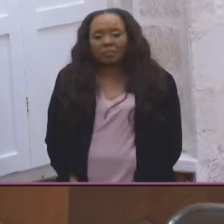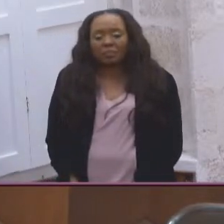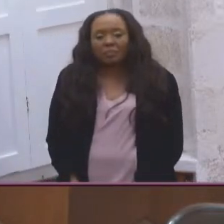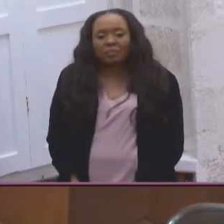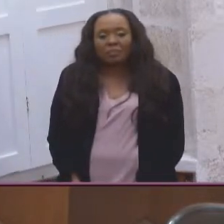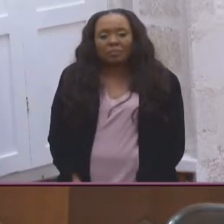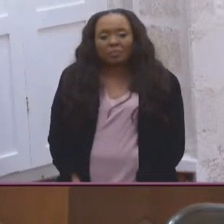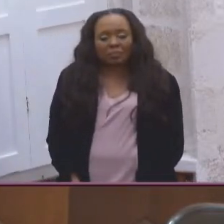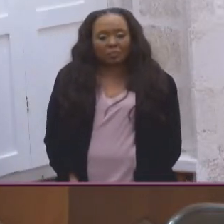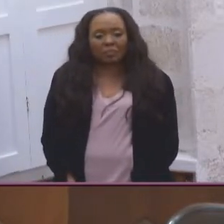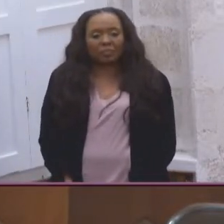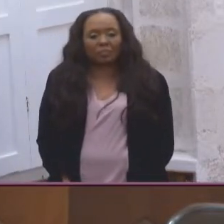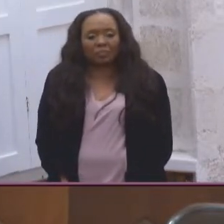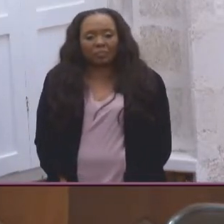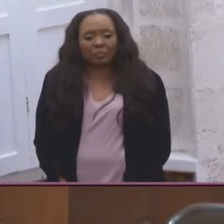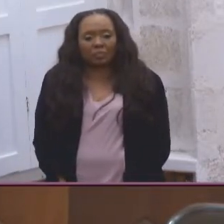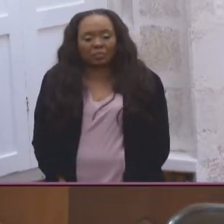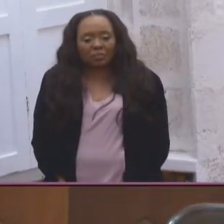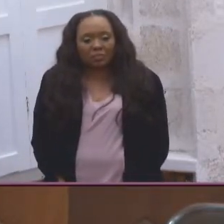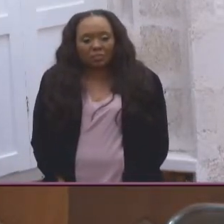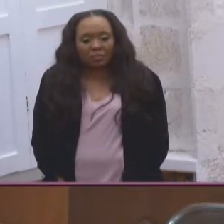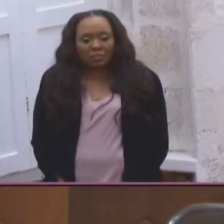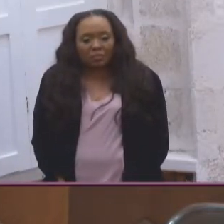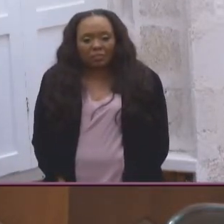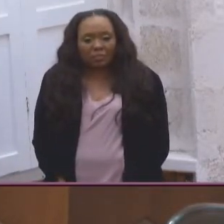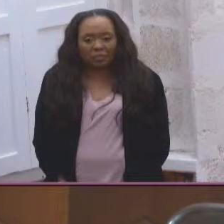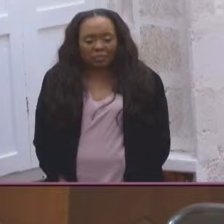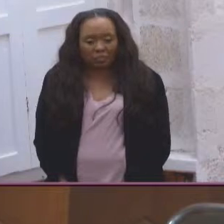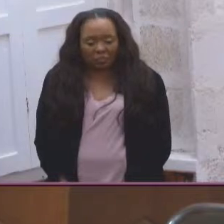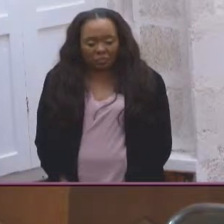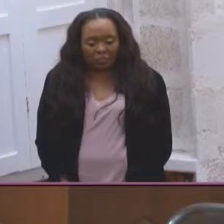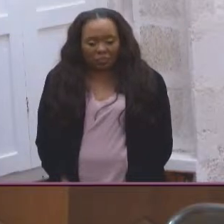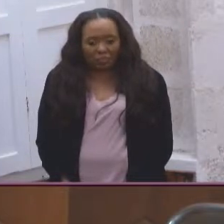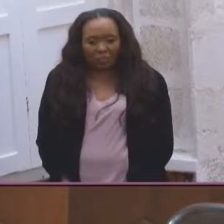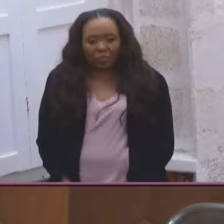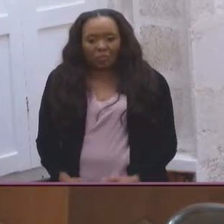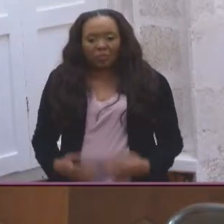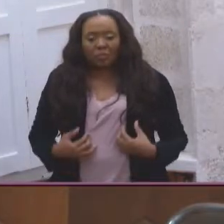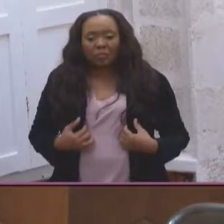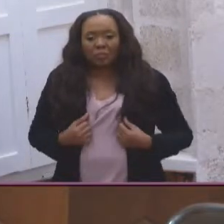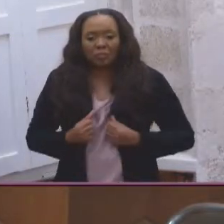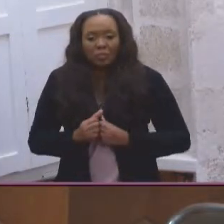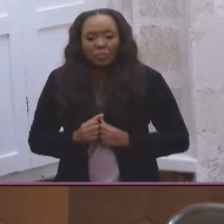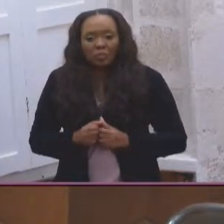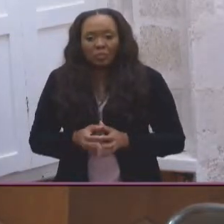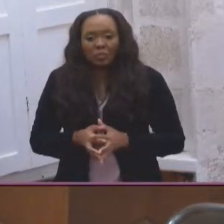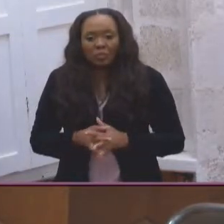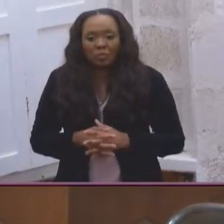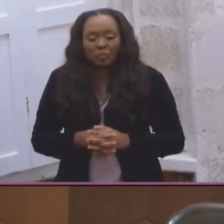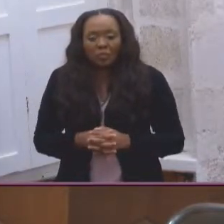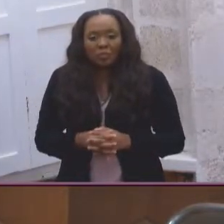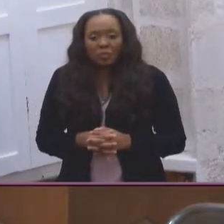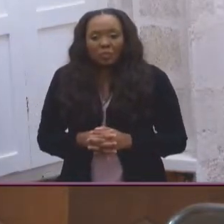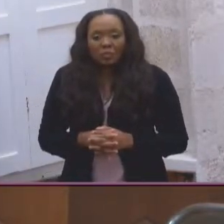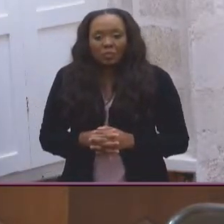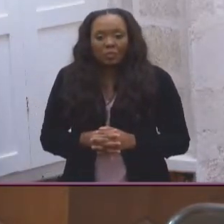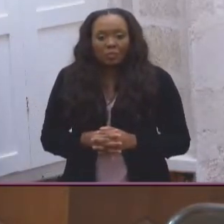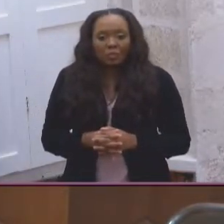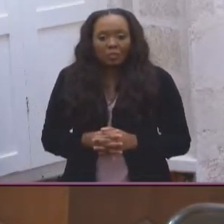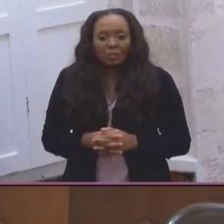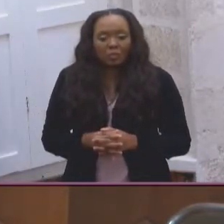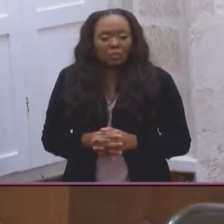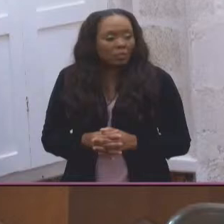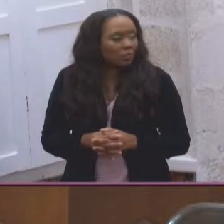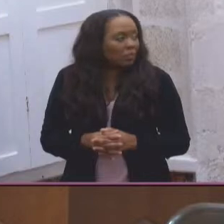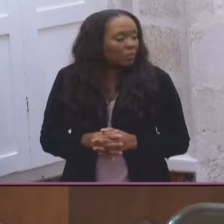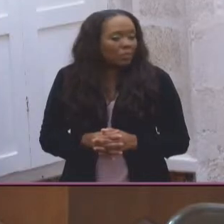the ministry has taken a very strong and frontal position to make sure that we will not put the safety of our teachers